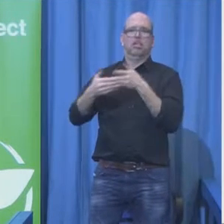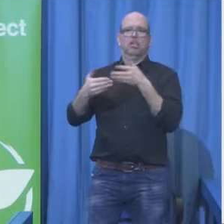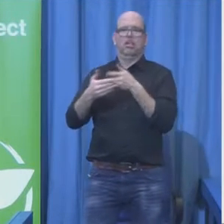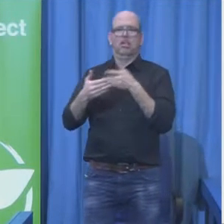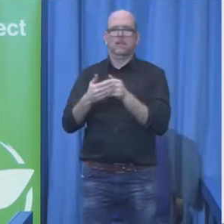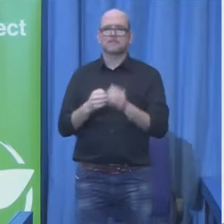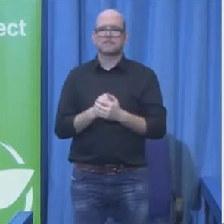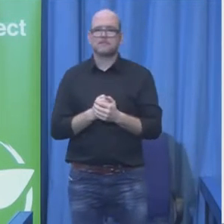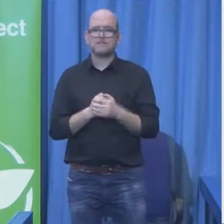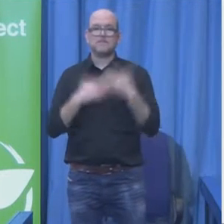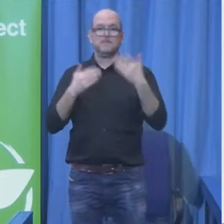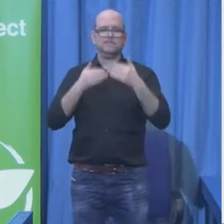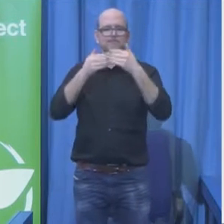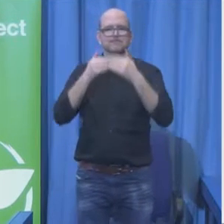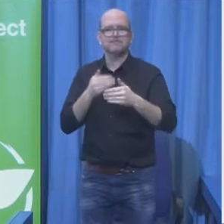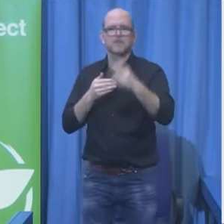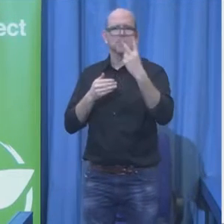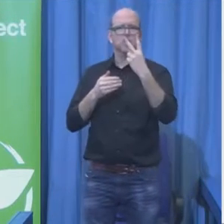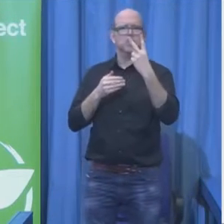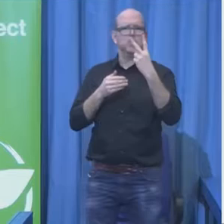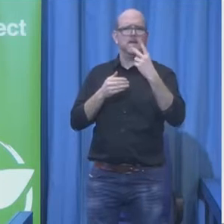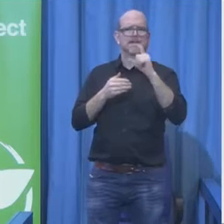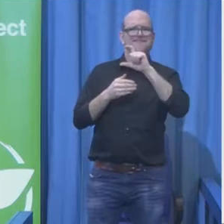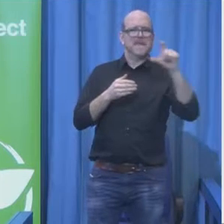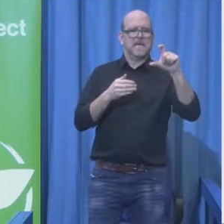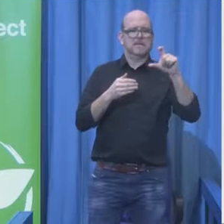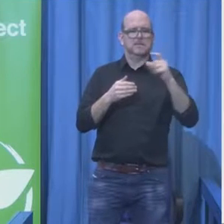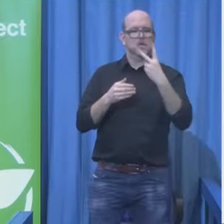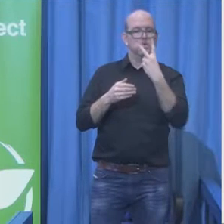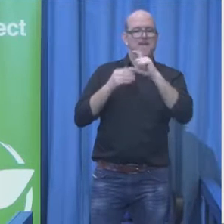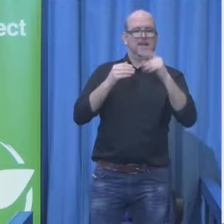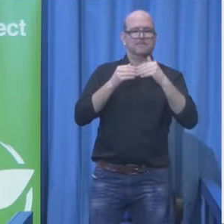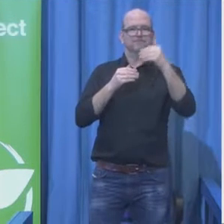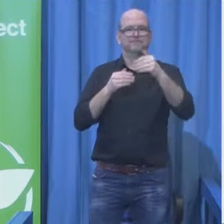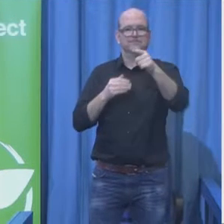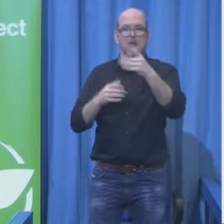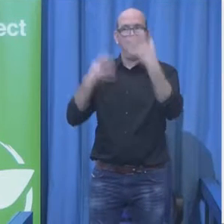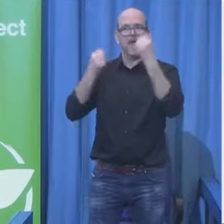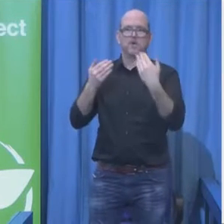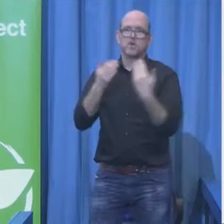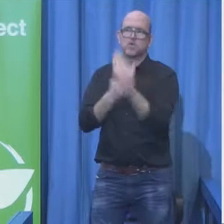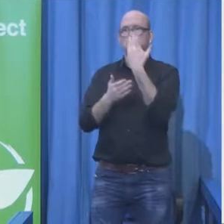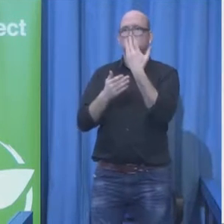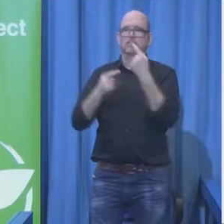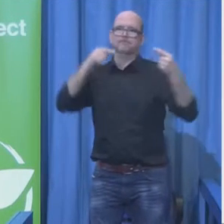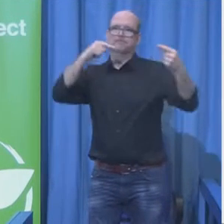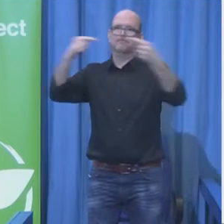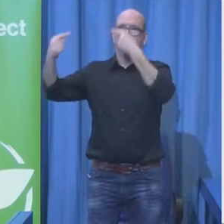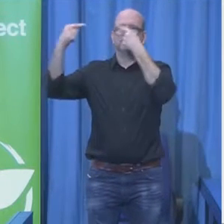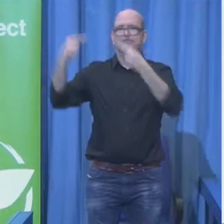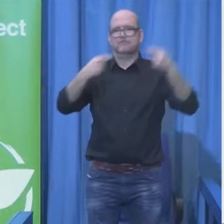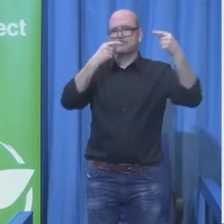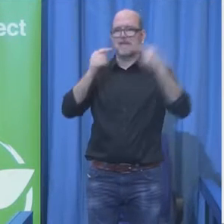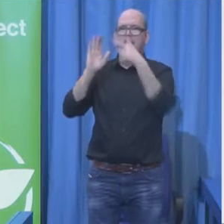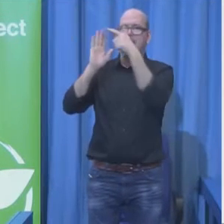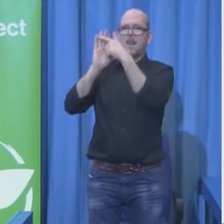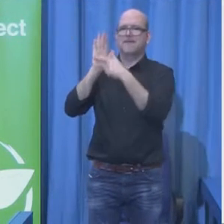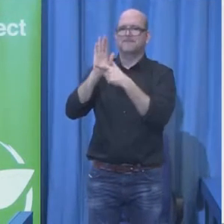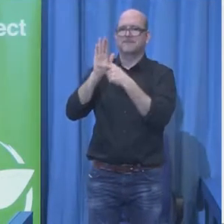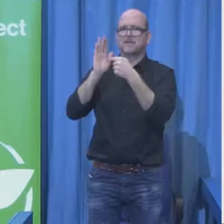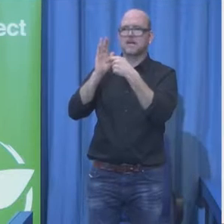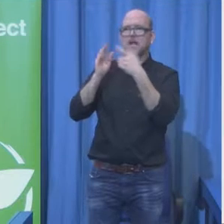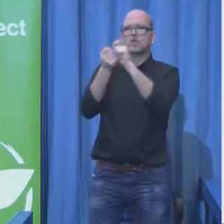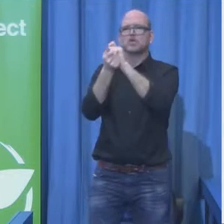3 years, drafting this new law. And it's a very progressive, very ambitious law that I think it will